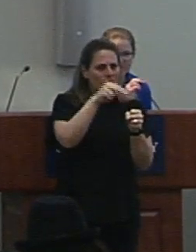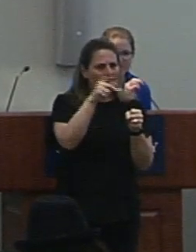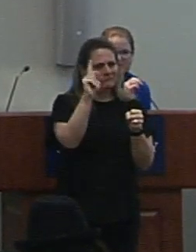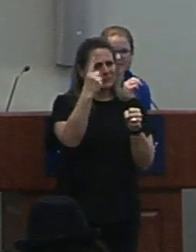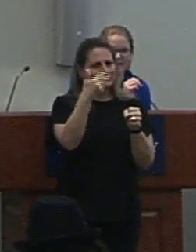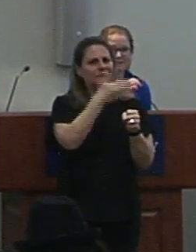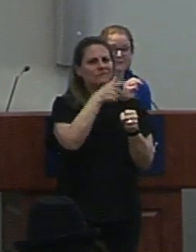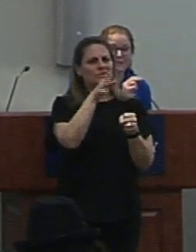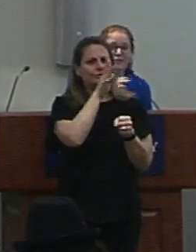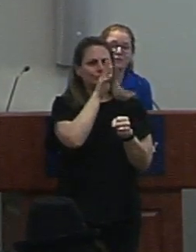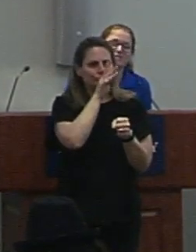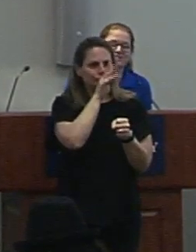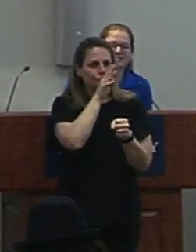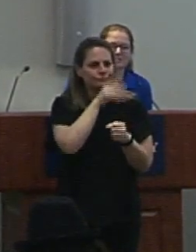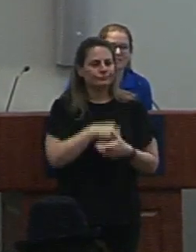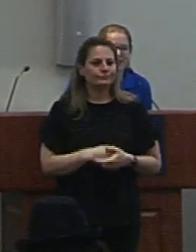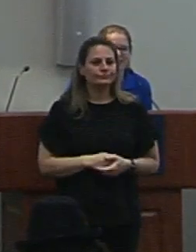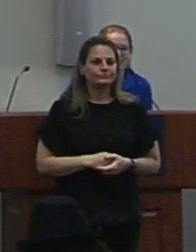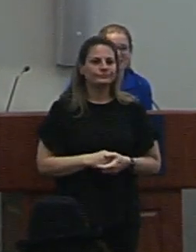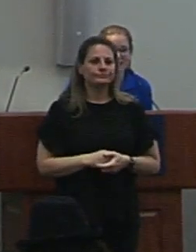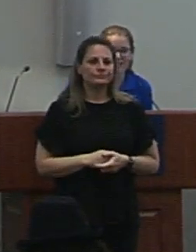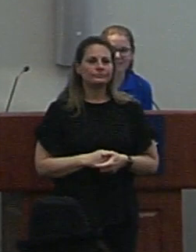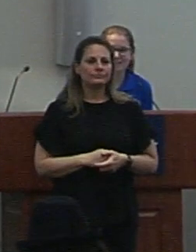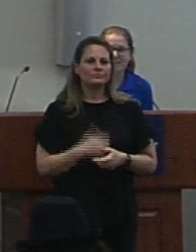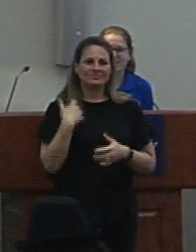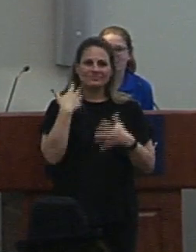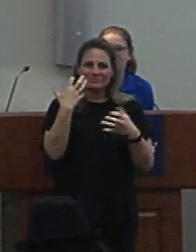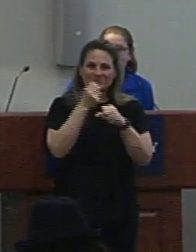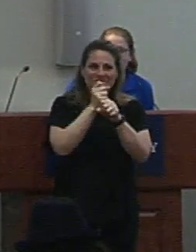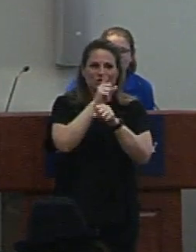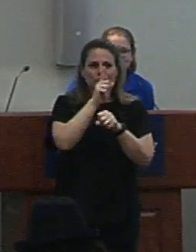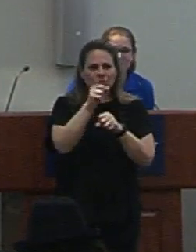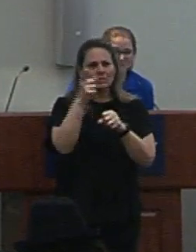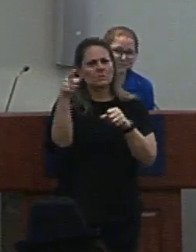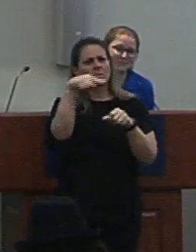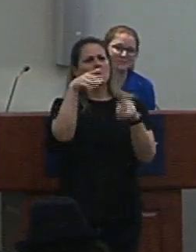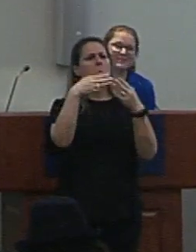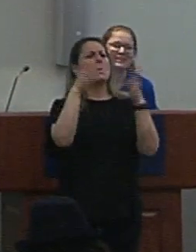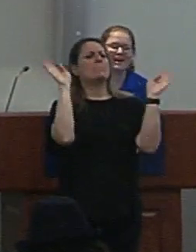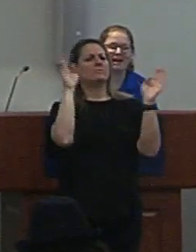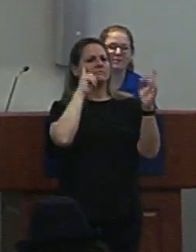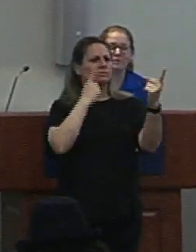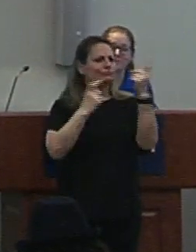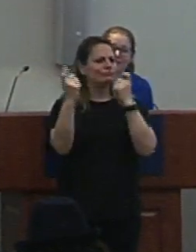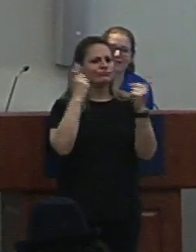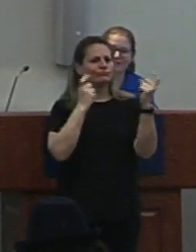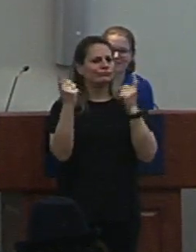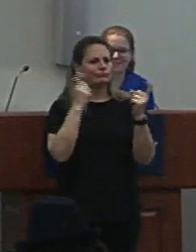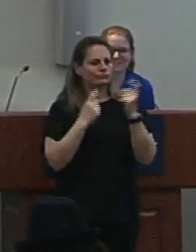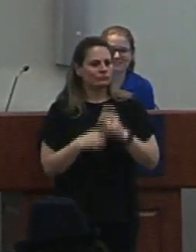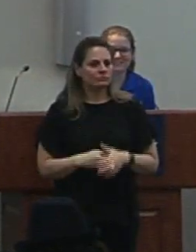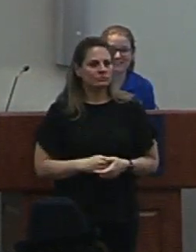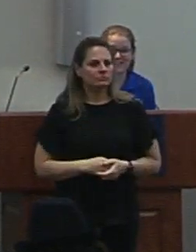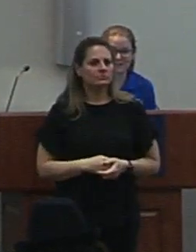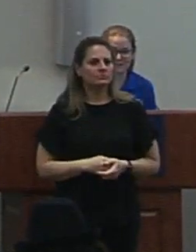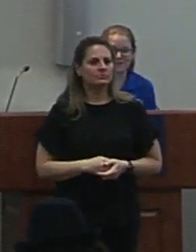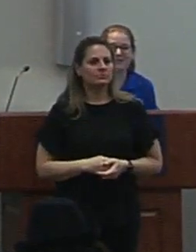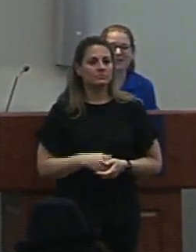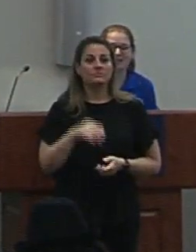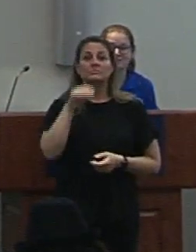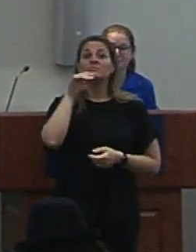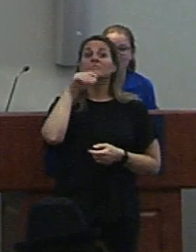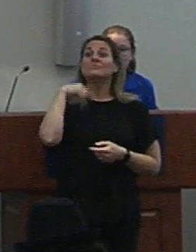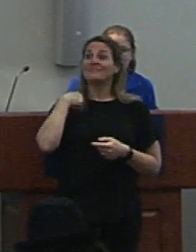to try and take as many questions as we can today. If we have an answer, we'll give it to you. We may not have all the answers today,